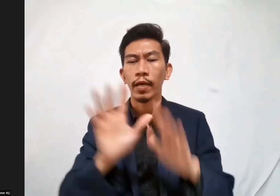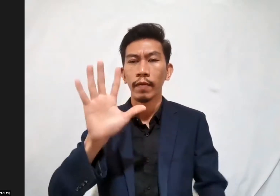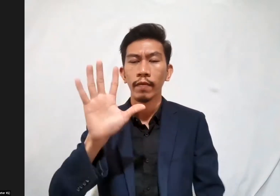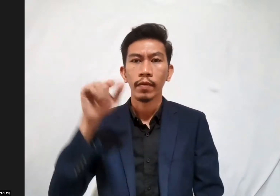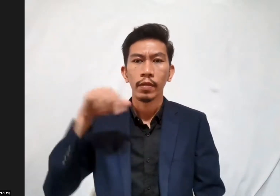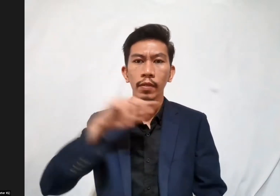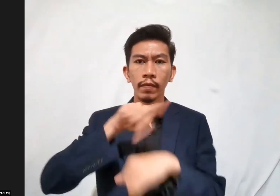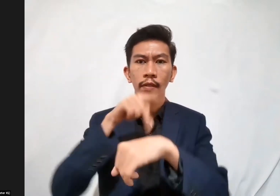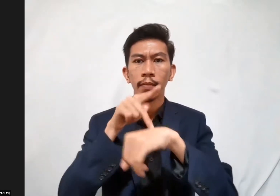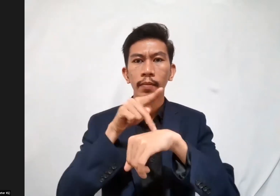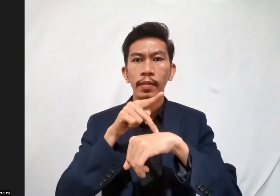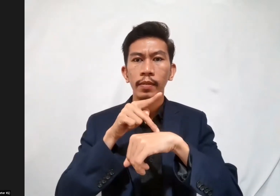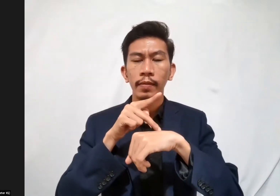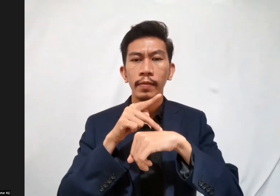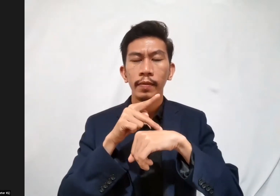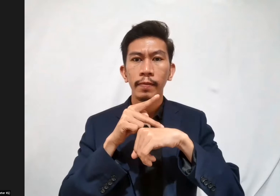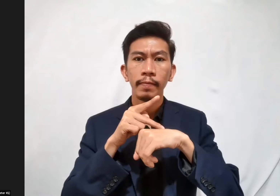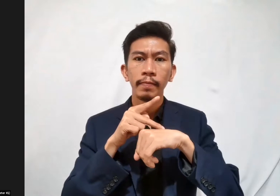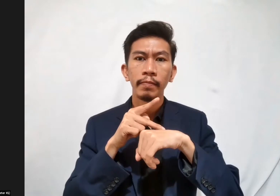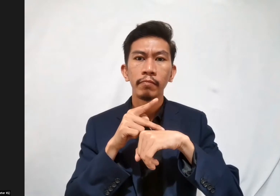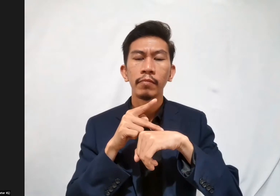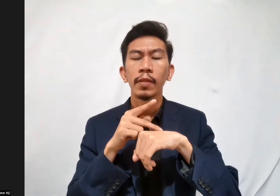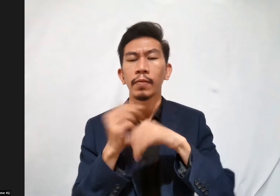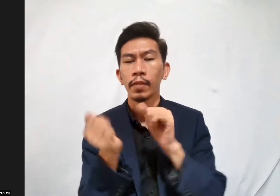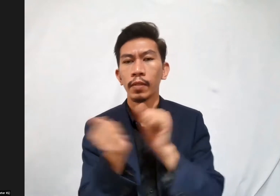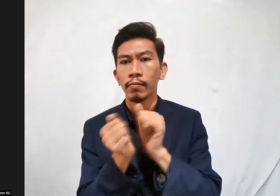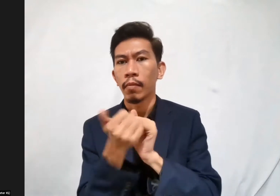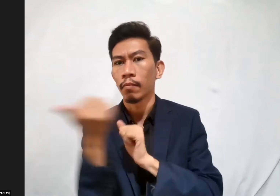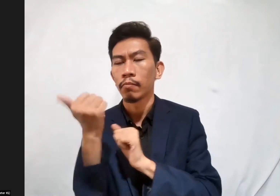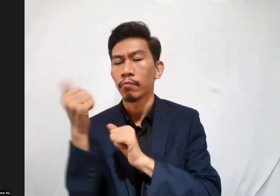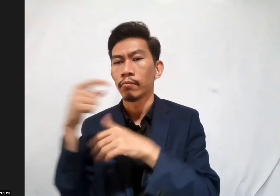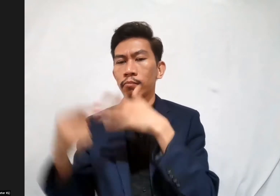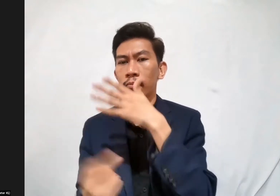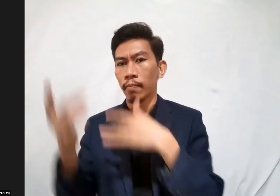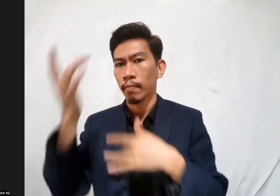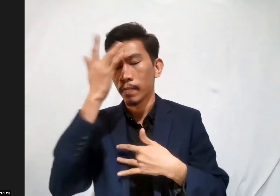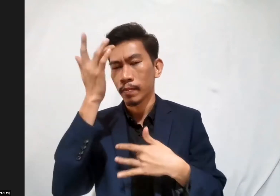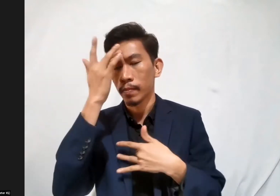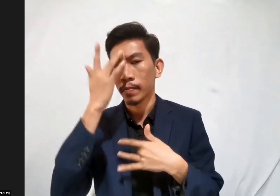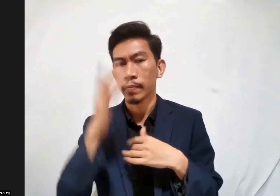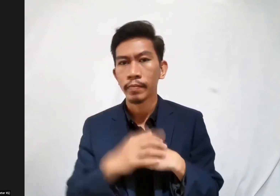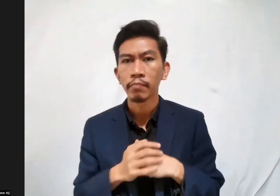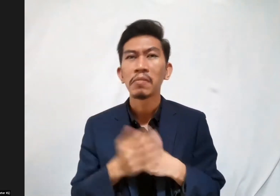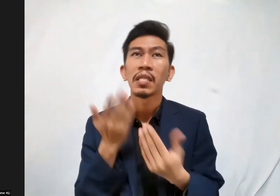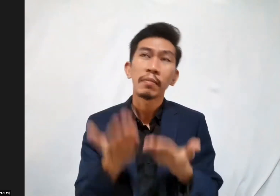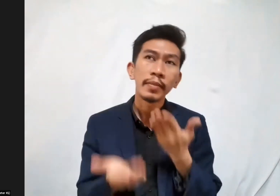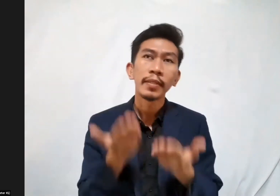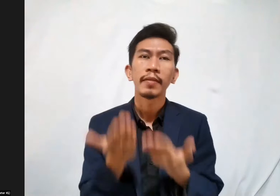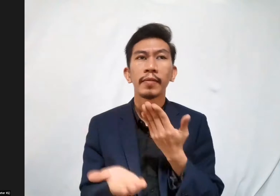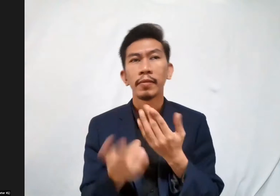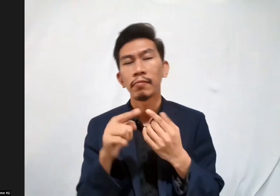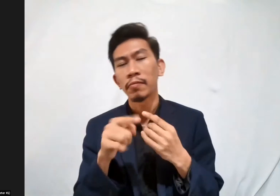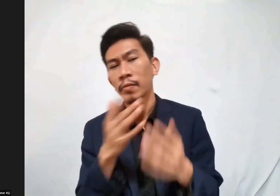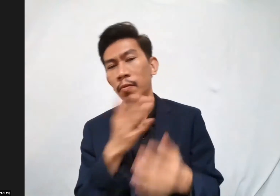with the other infectious diseases and the non-communicable diseases. Now, maybe what you want is,